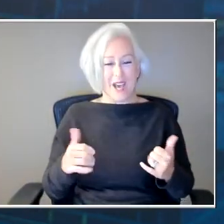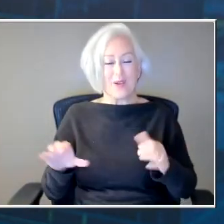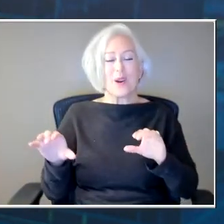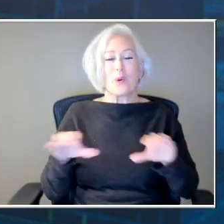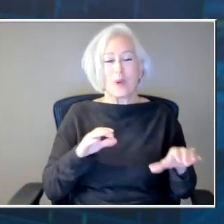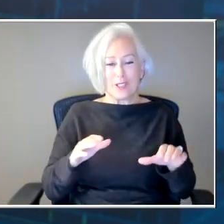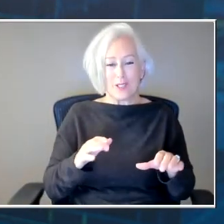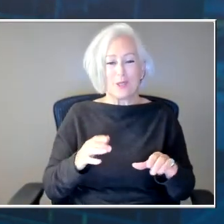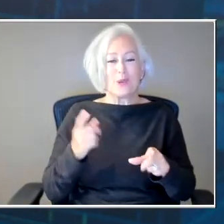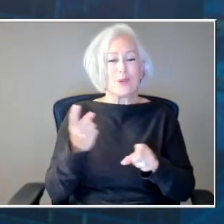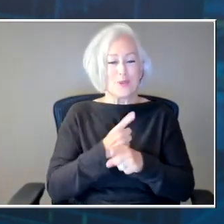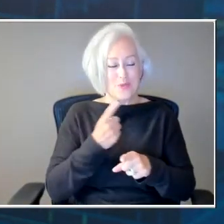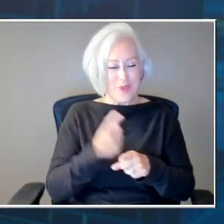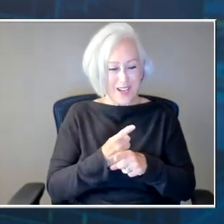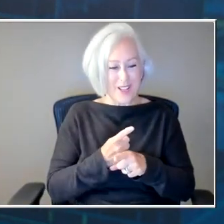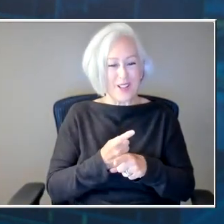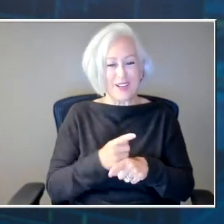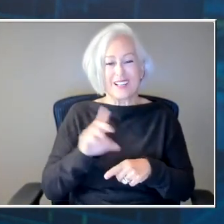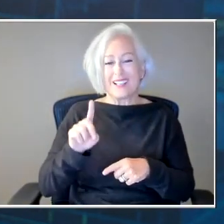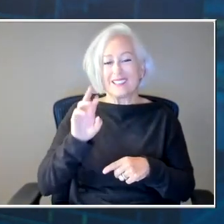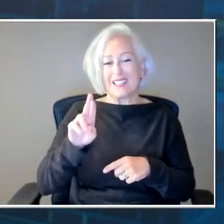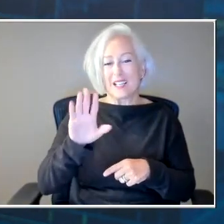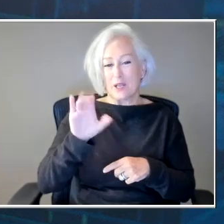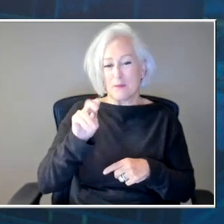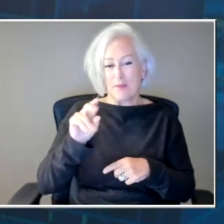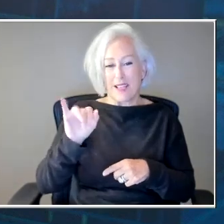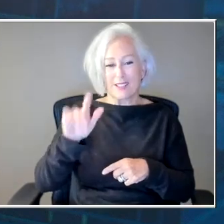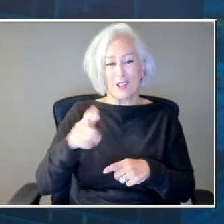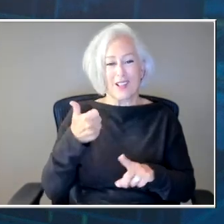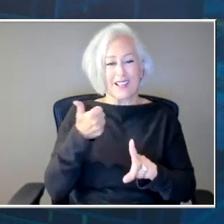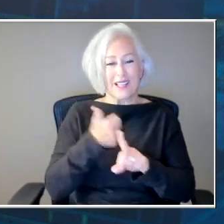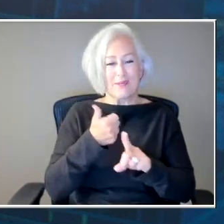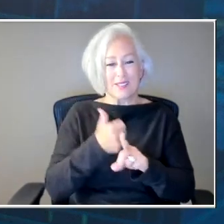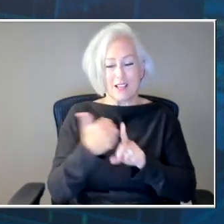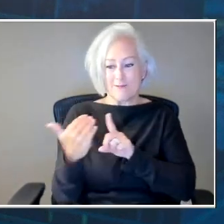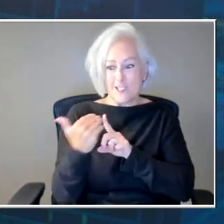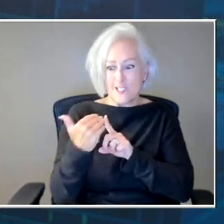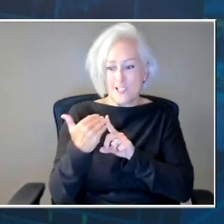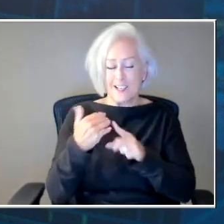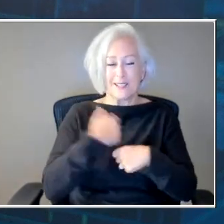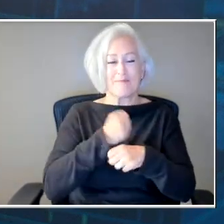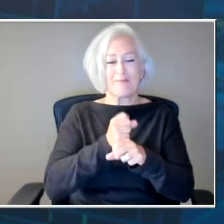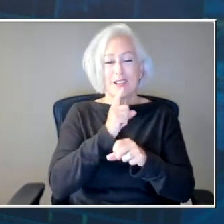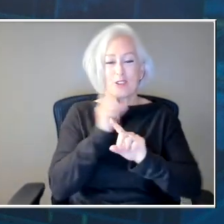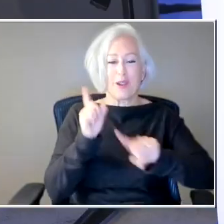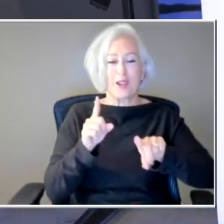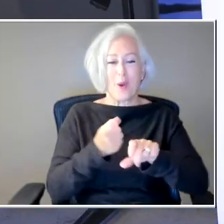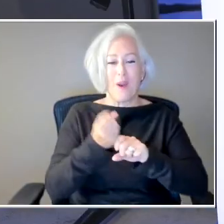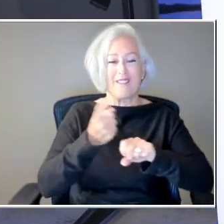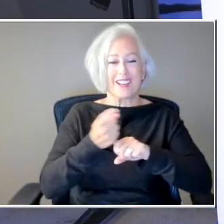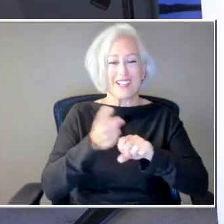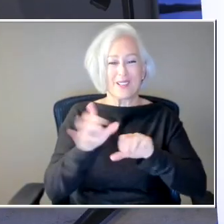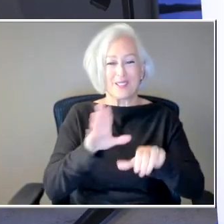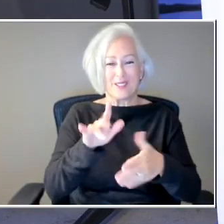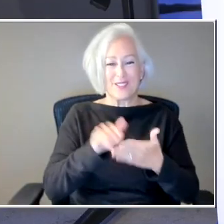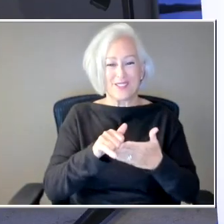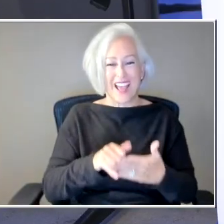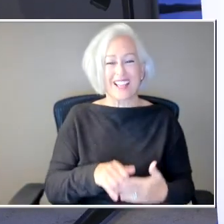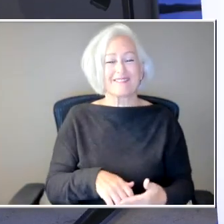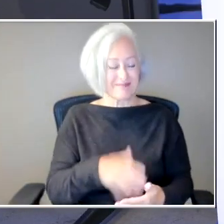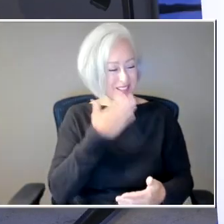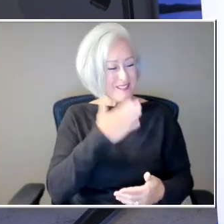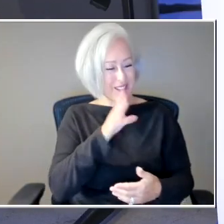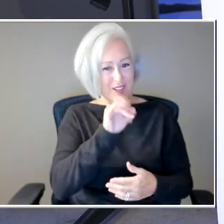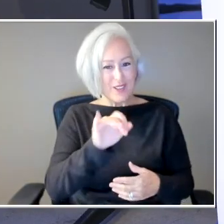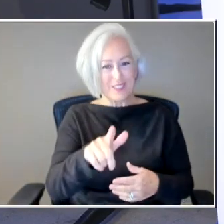one. Dr. Bansal is very persistent, making sure I show up on an annual basis. Okay, good deal. We're going to be all over it. And it has me